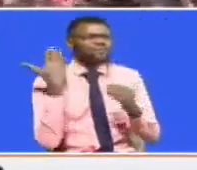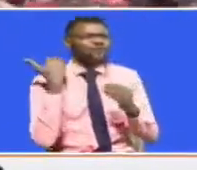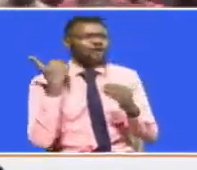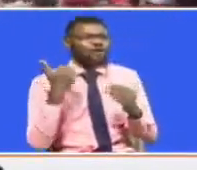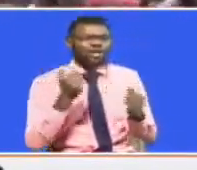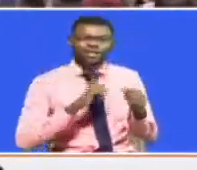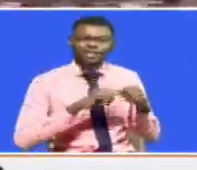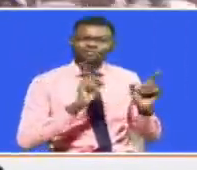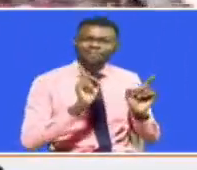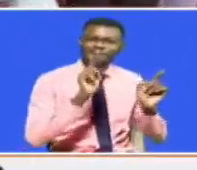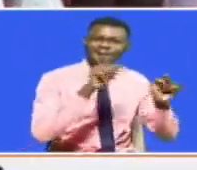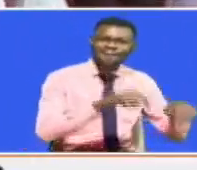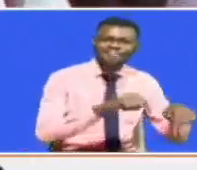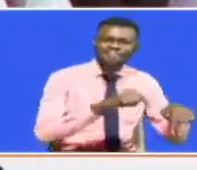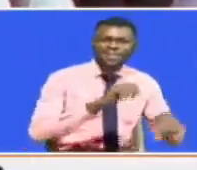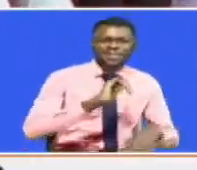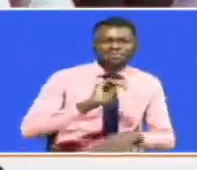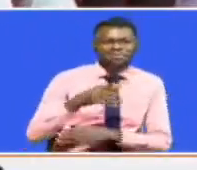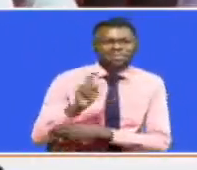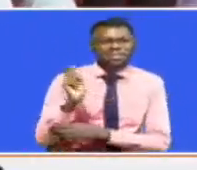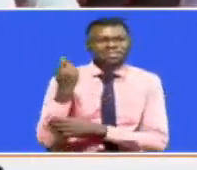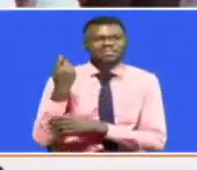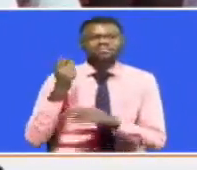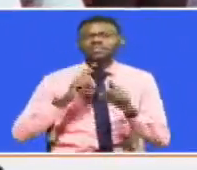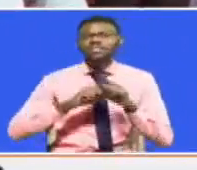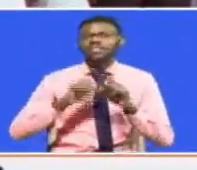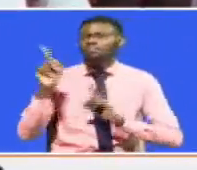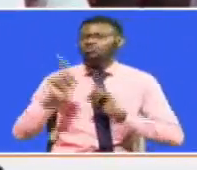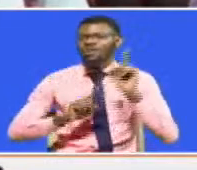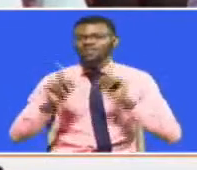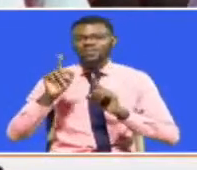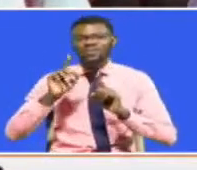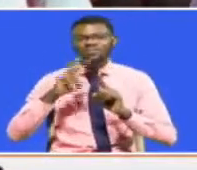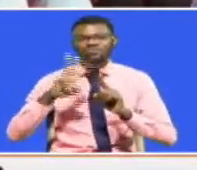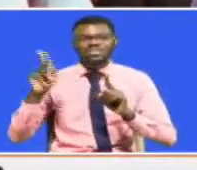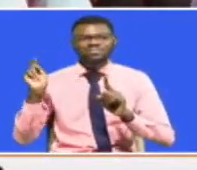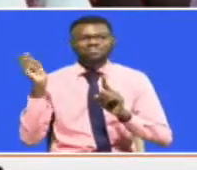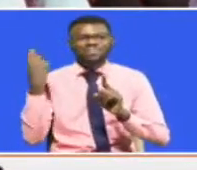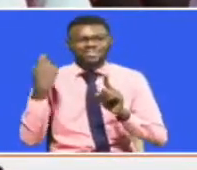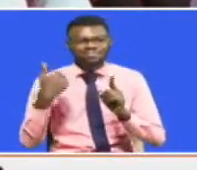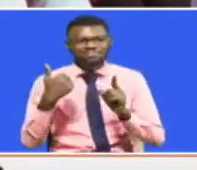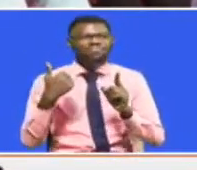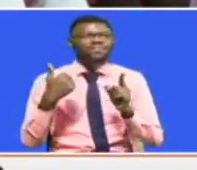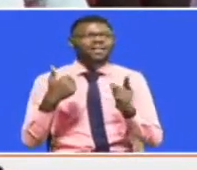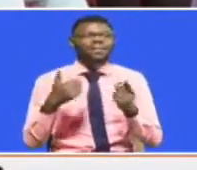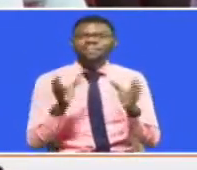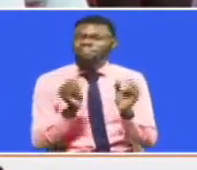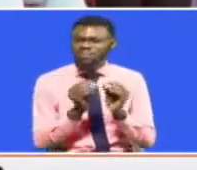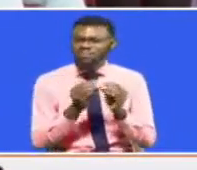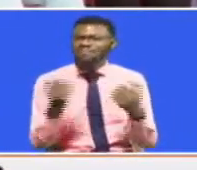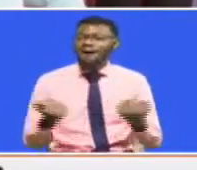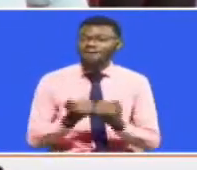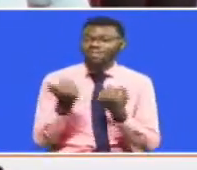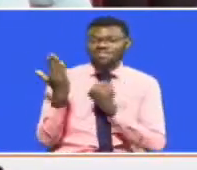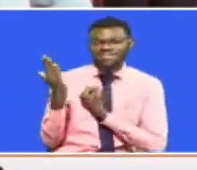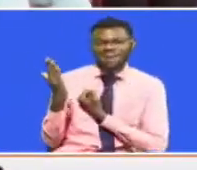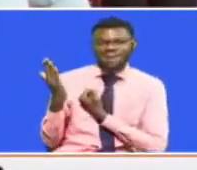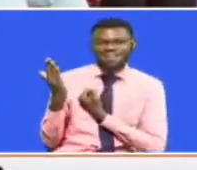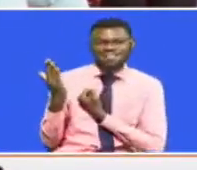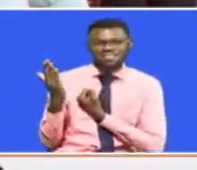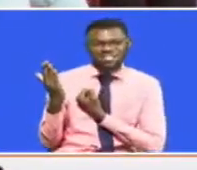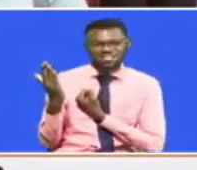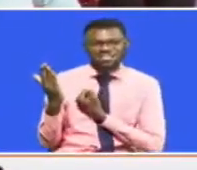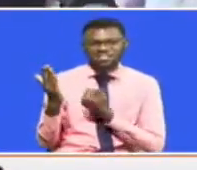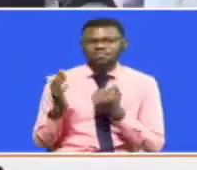peak of his Mount Kenya tour. The Western Kenya region also had its share of the tours and the state lodge meetings that passed crucial pieces